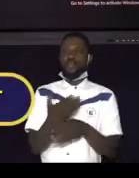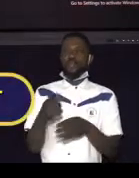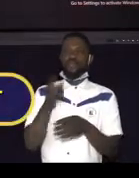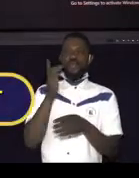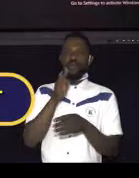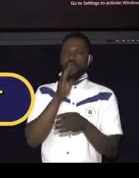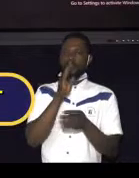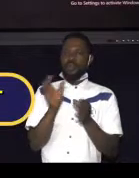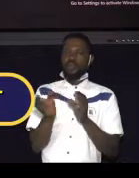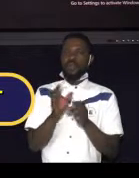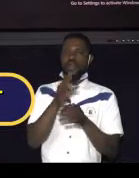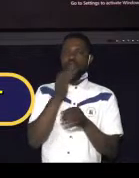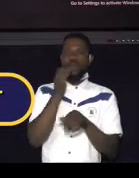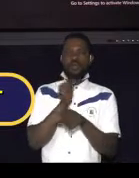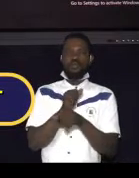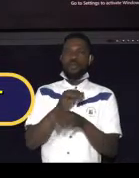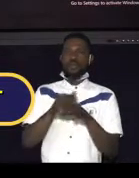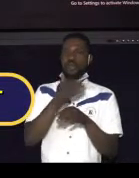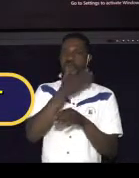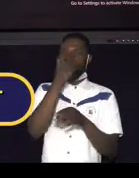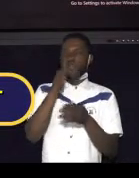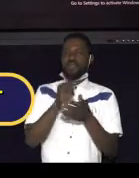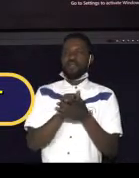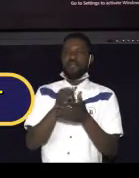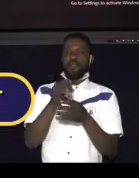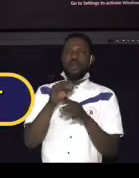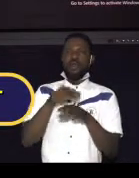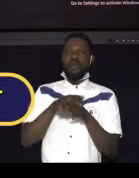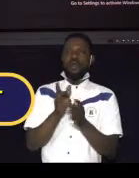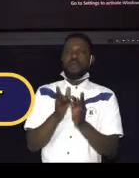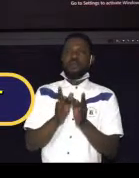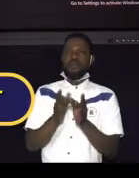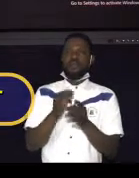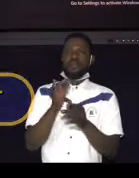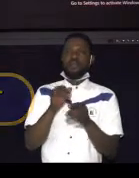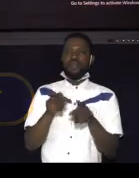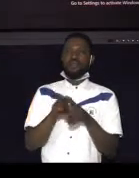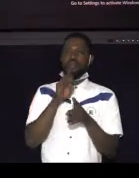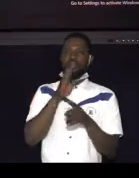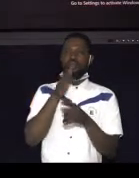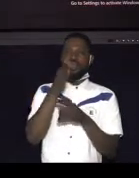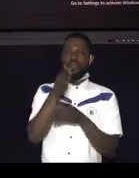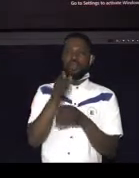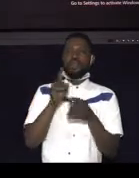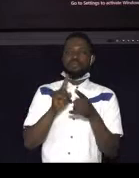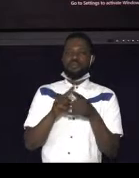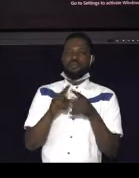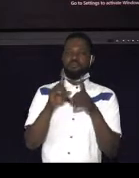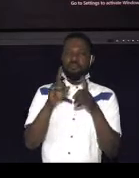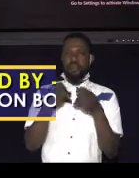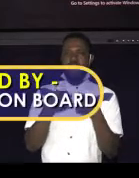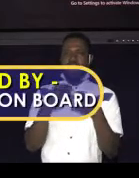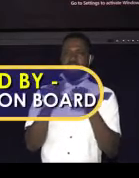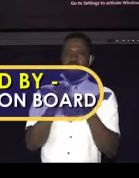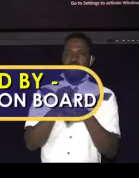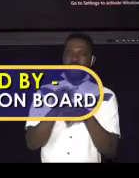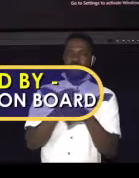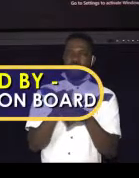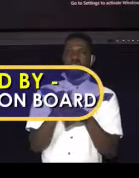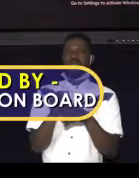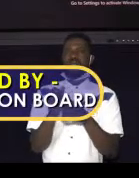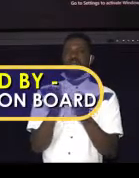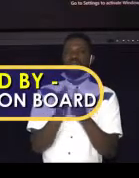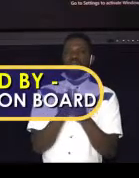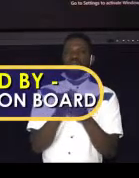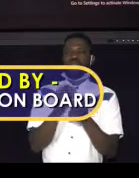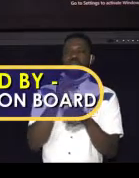be doing your assignments. Don't forget that online assessments will also be there for you to have enough work to practice